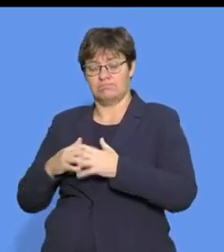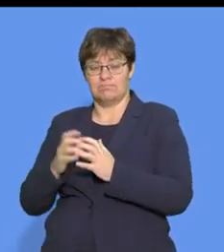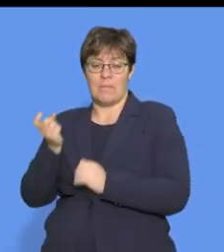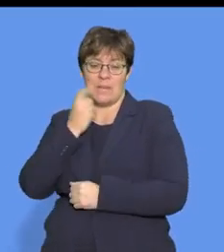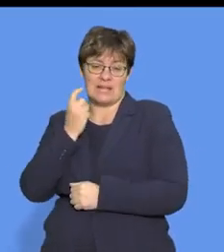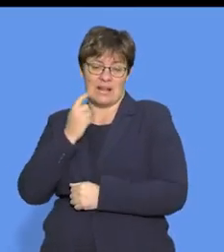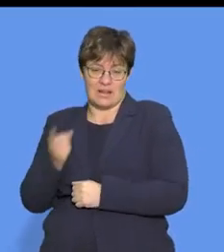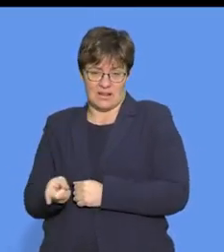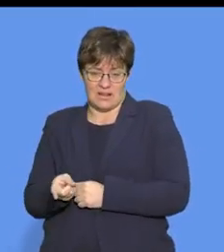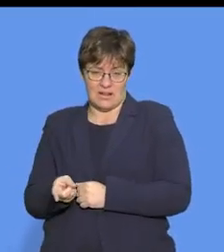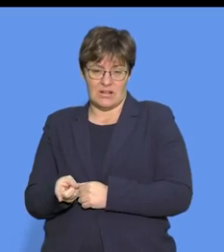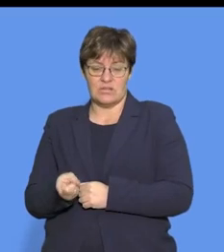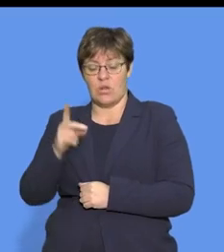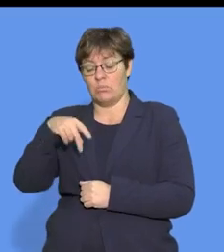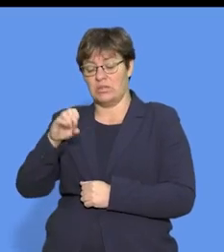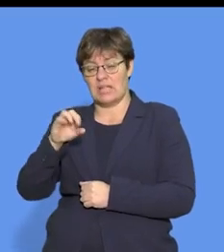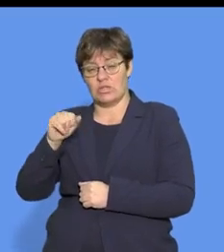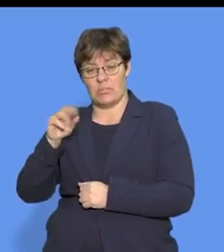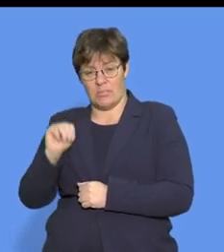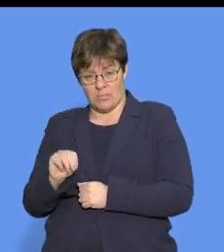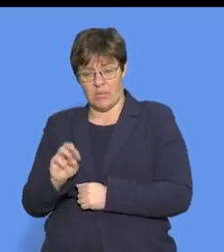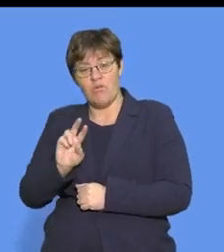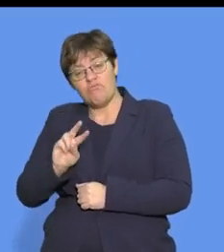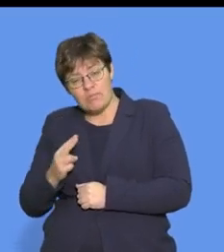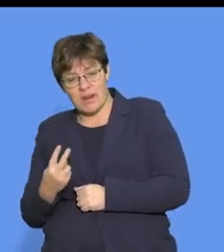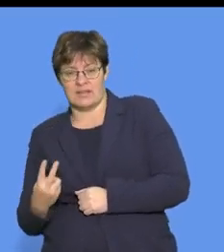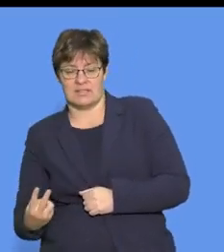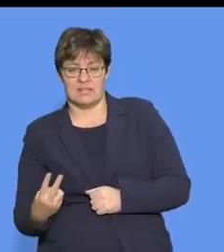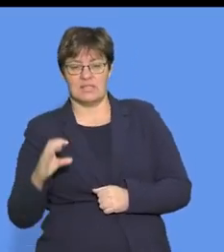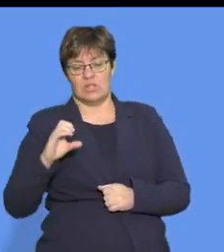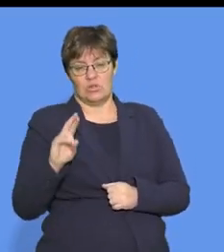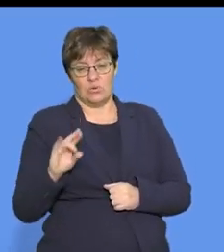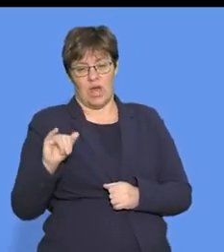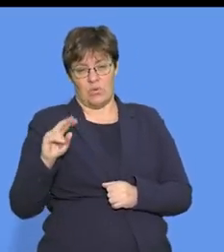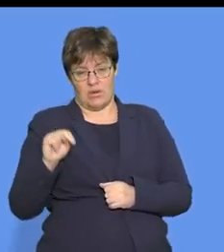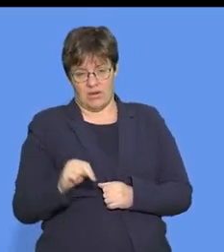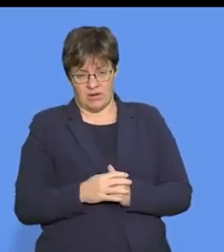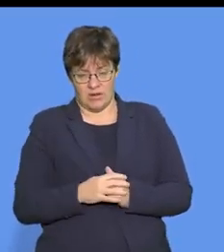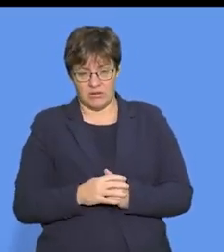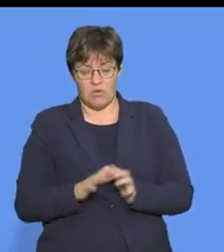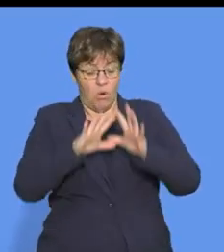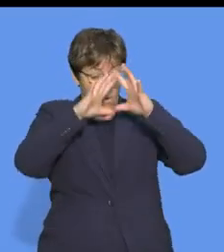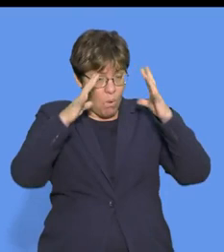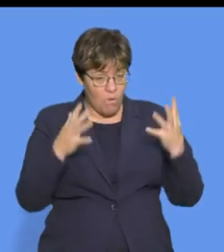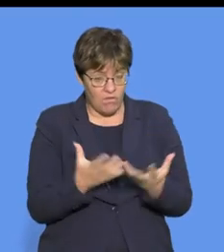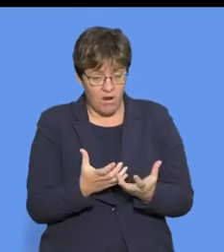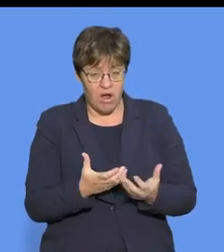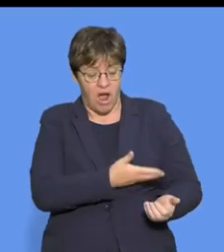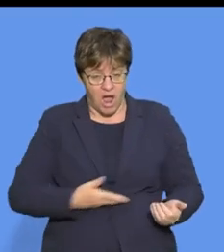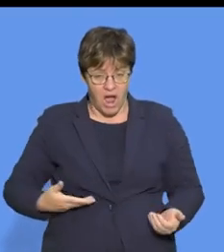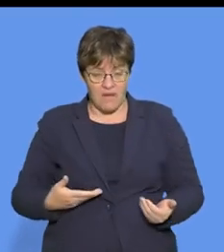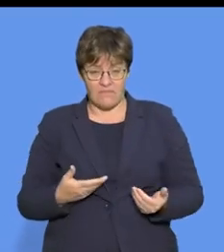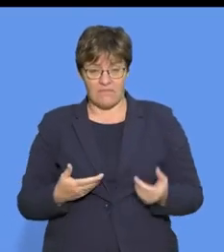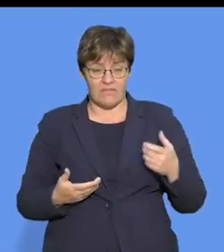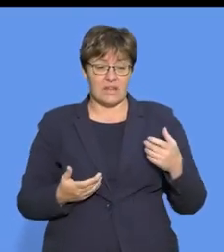to form copper metal, so the potassium ions replace the copper ions, and so overall, the